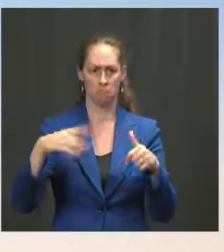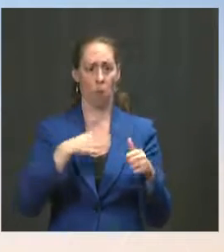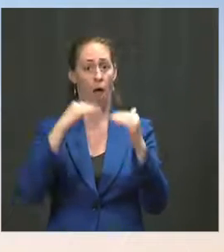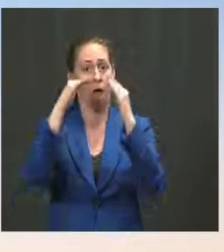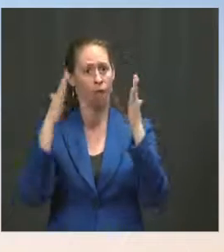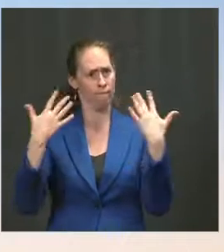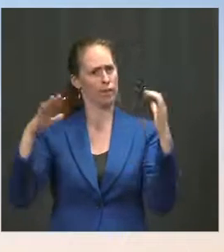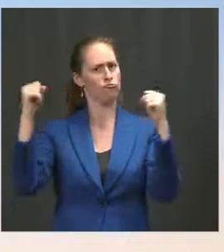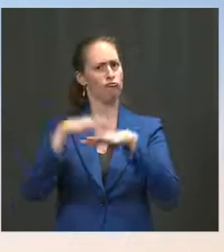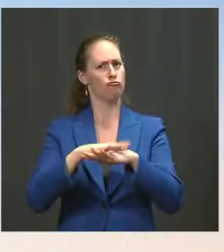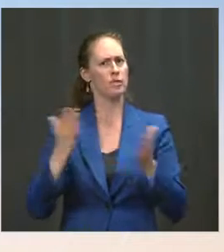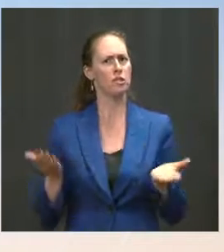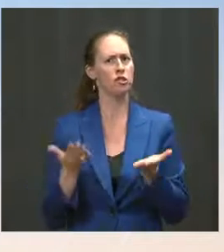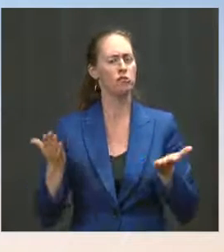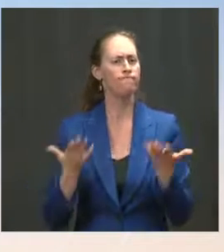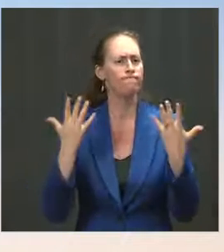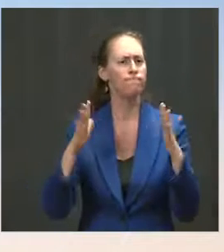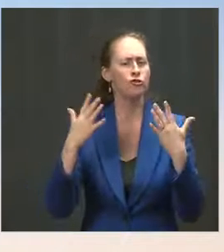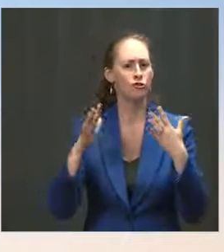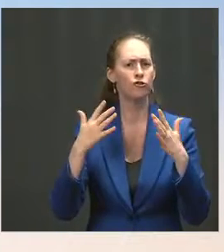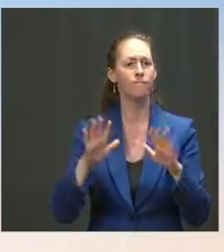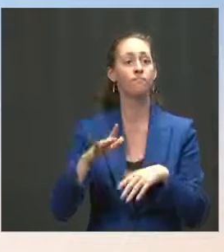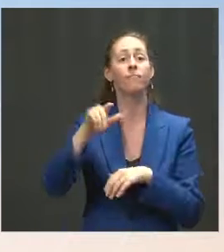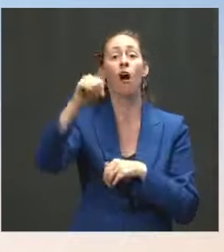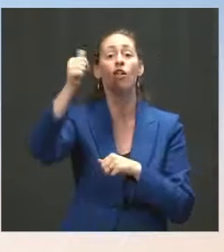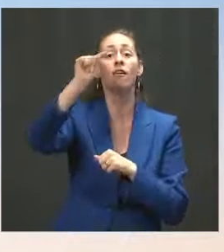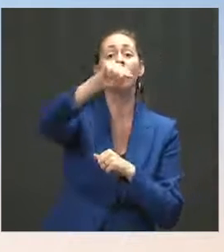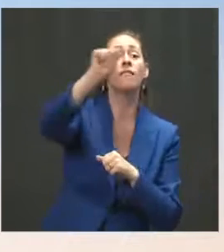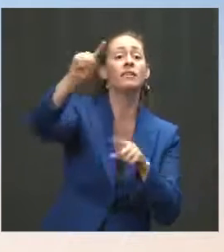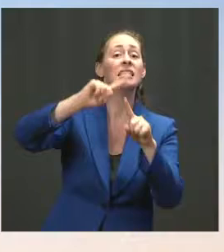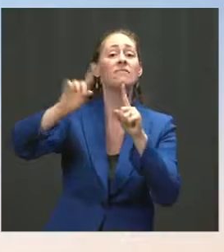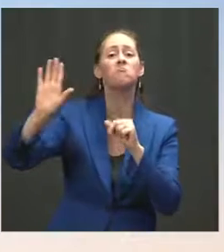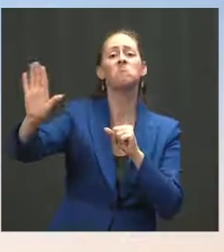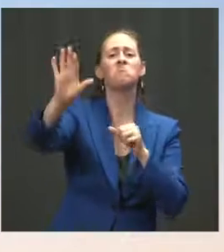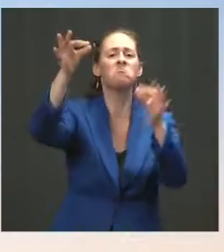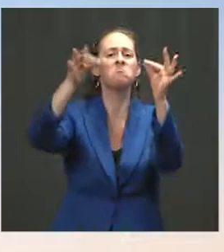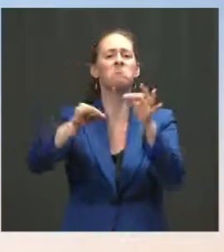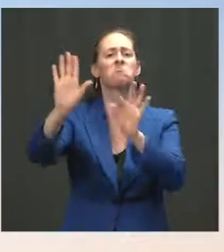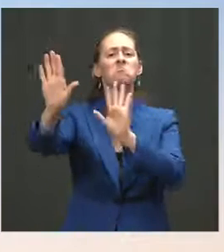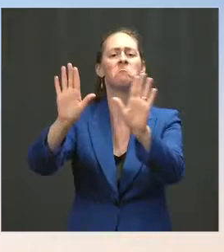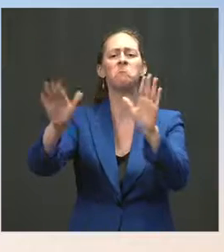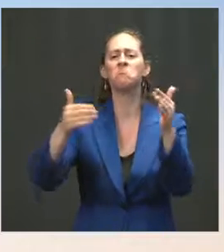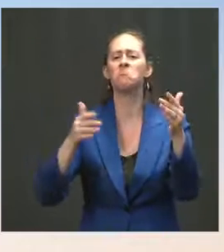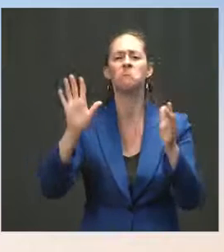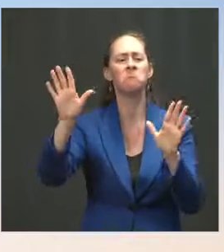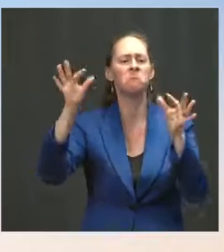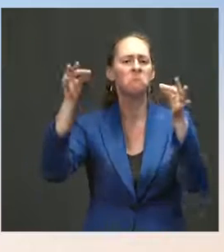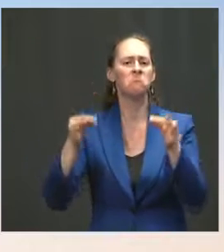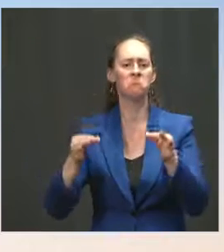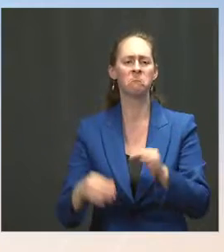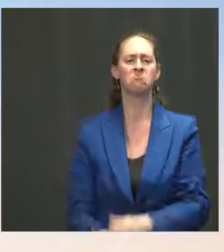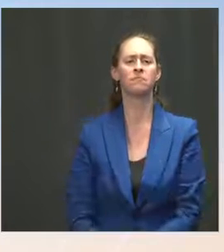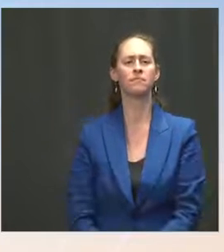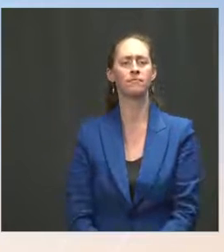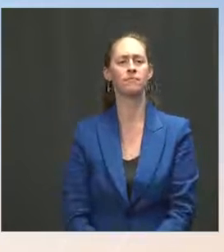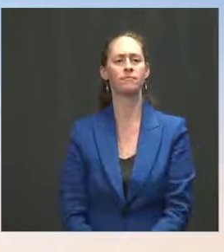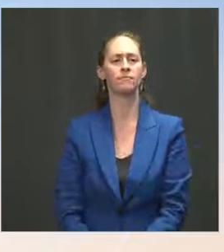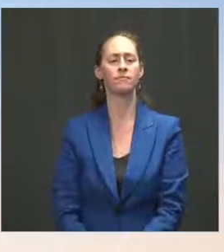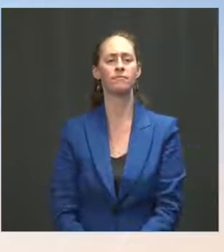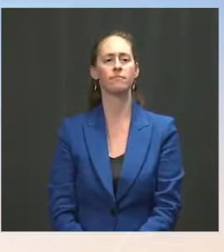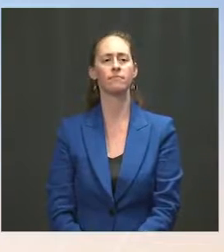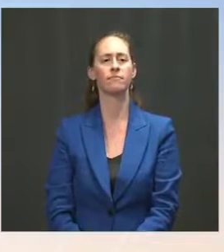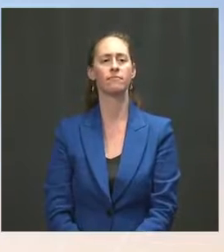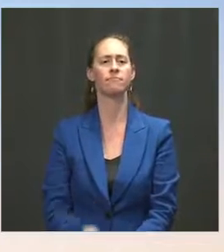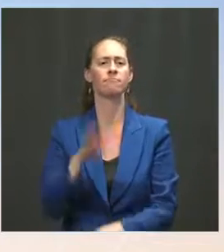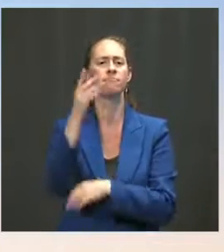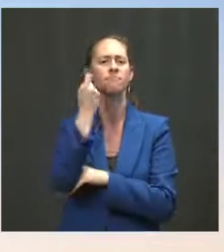agencies are implementing on their own timelines to do exactly that as well. As you know, we announced just a couple of weeks ago steps we were putting in